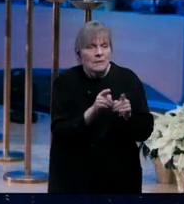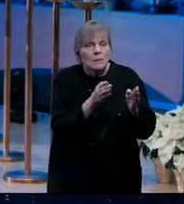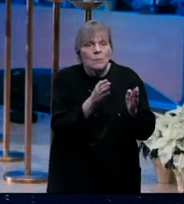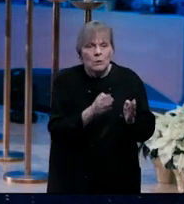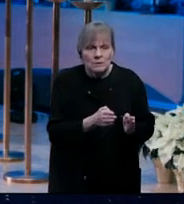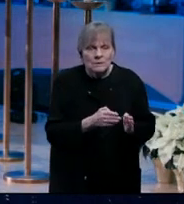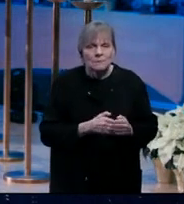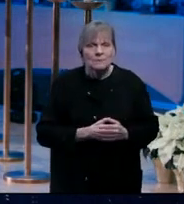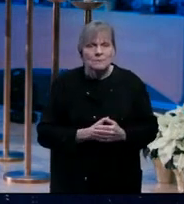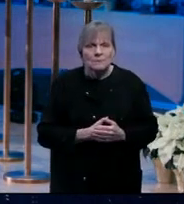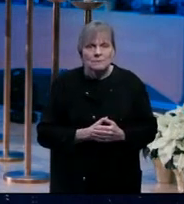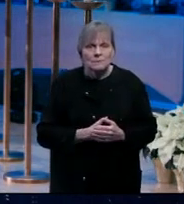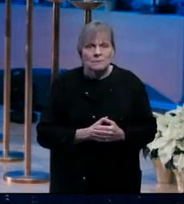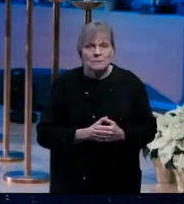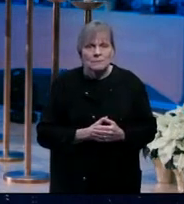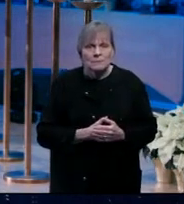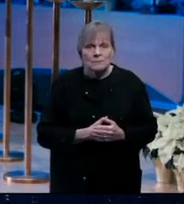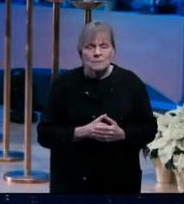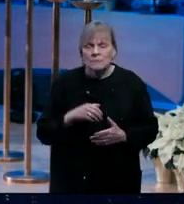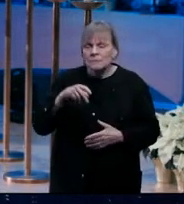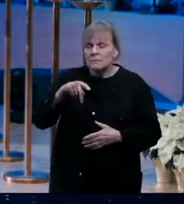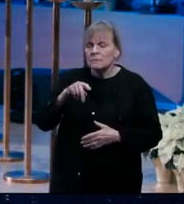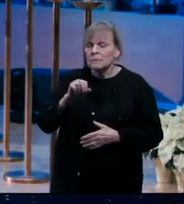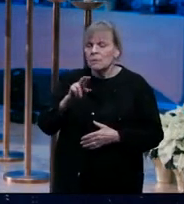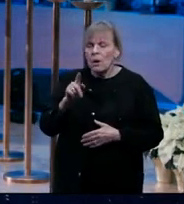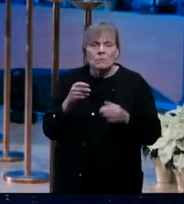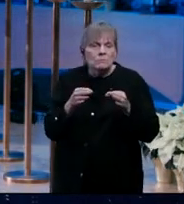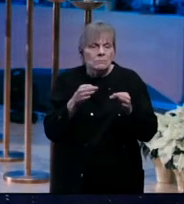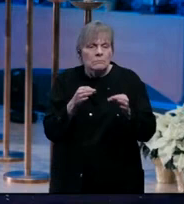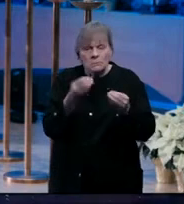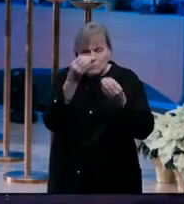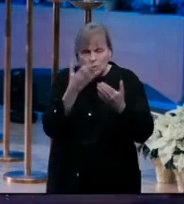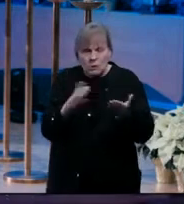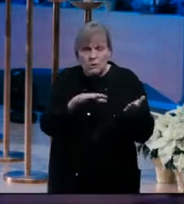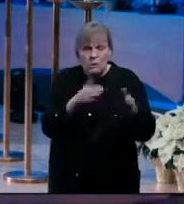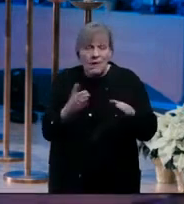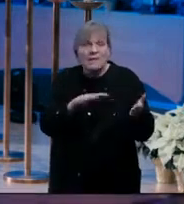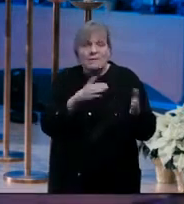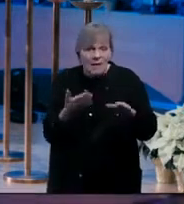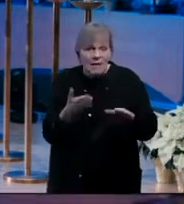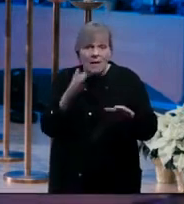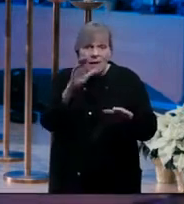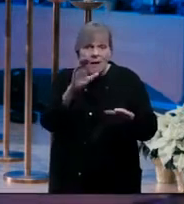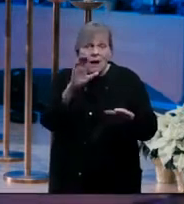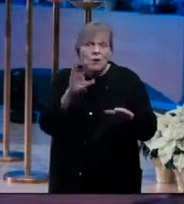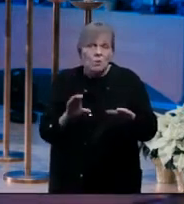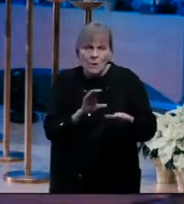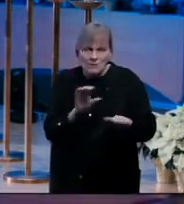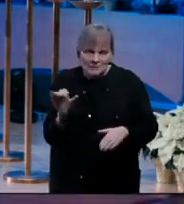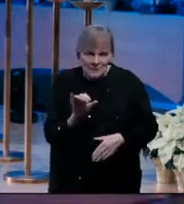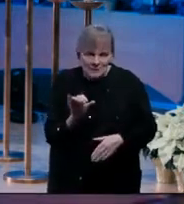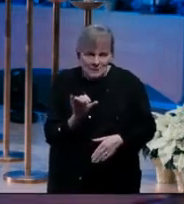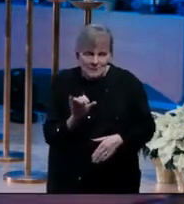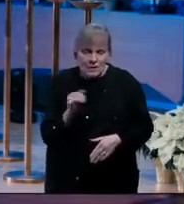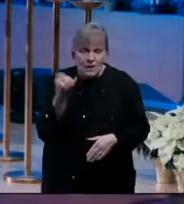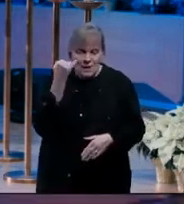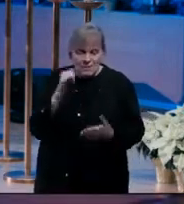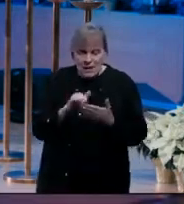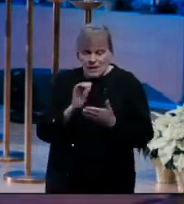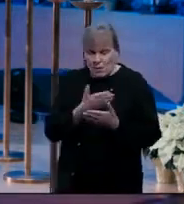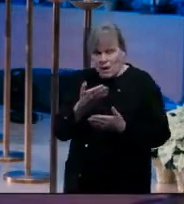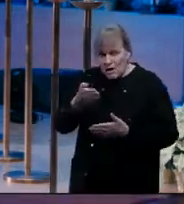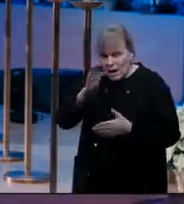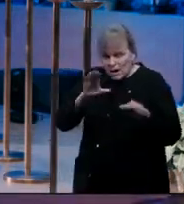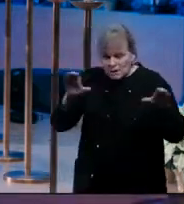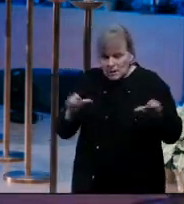human being. And Paul goes on to say, and he became obedient to death, even to death on a cross. If this is what our